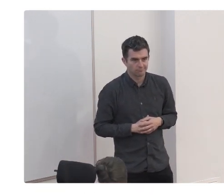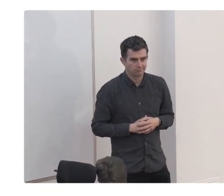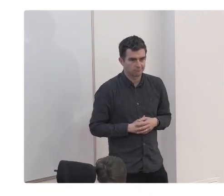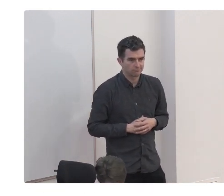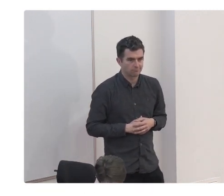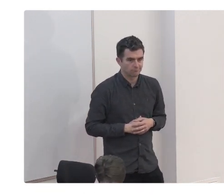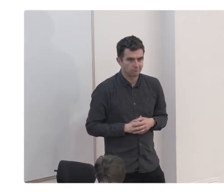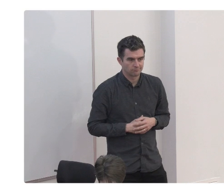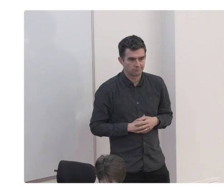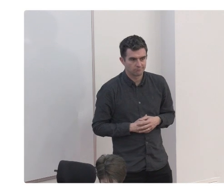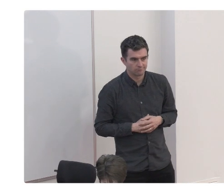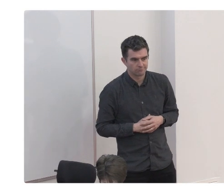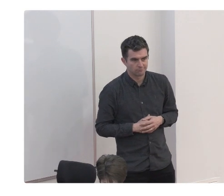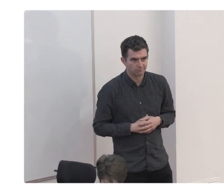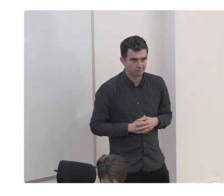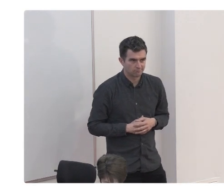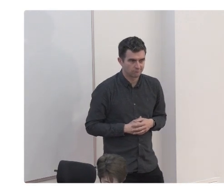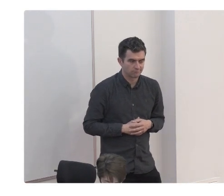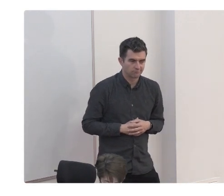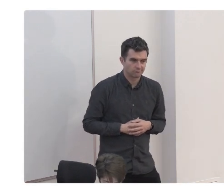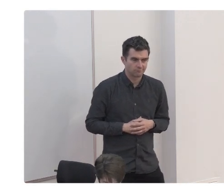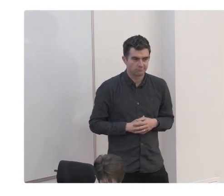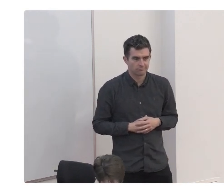Yakubi, and I'm a human rights